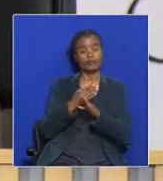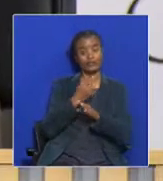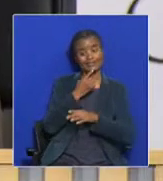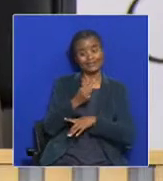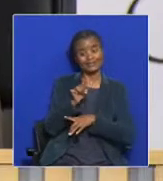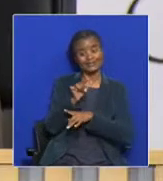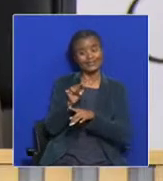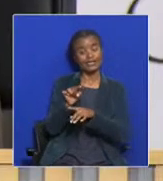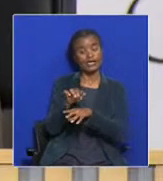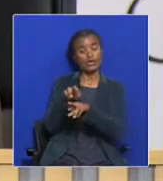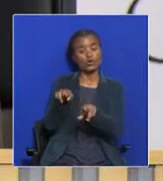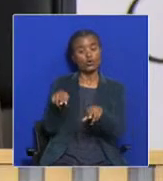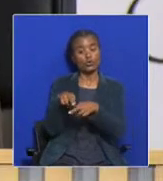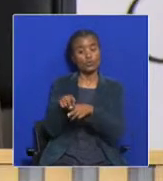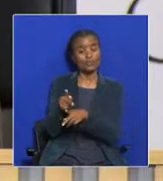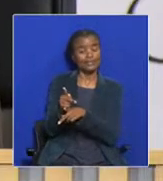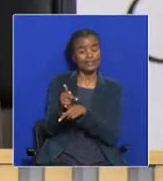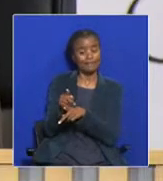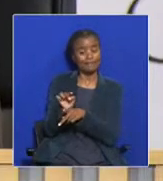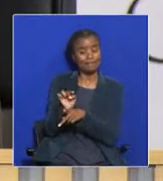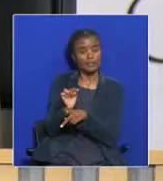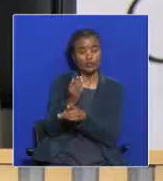received 999.